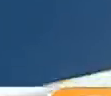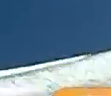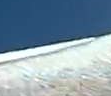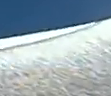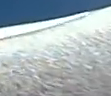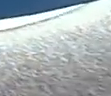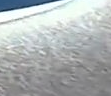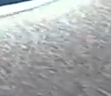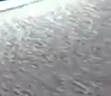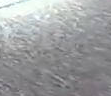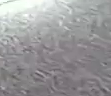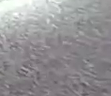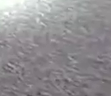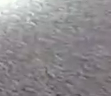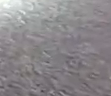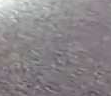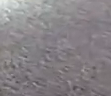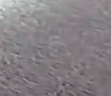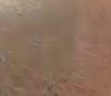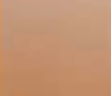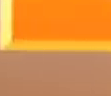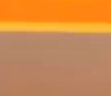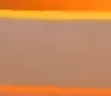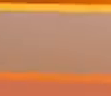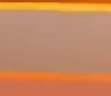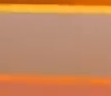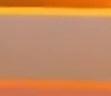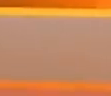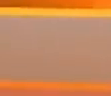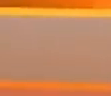You're watching JKL, brought to you by